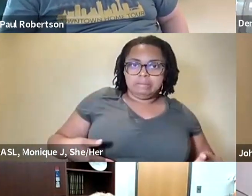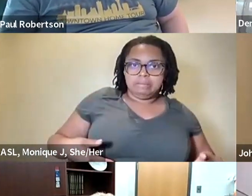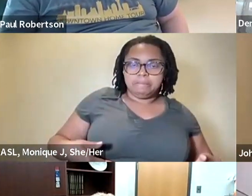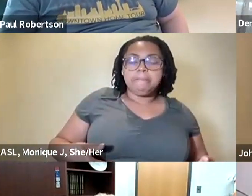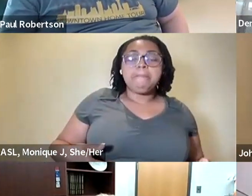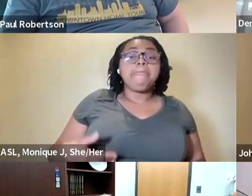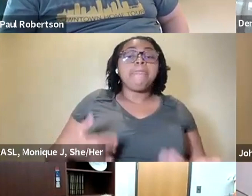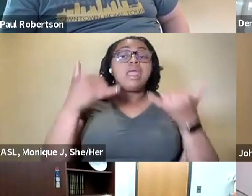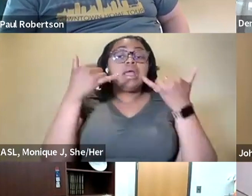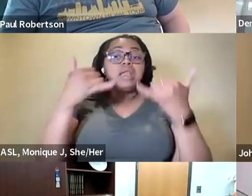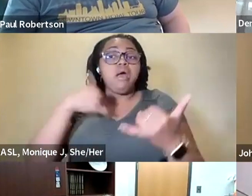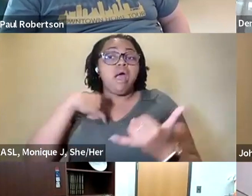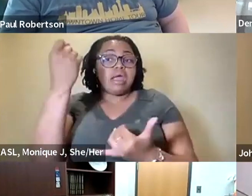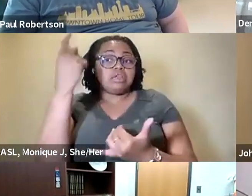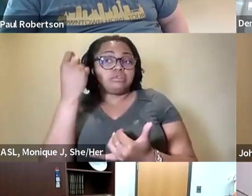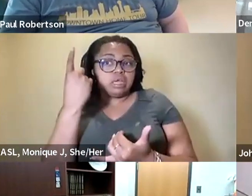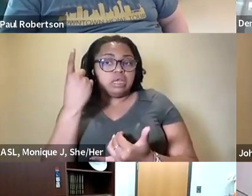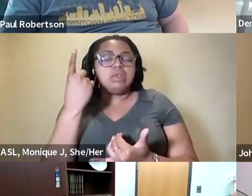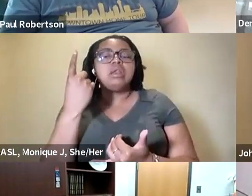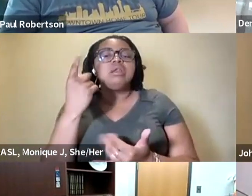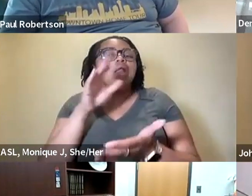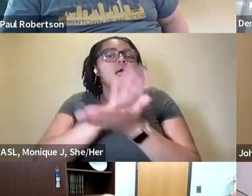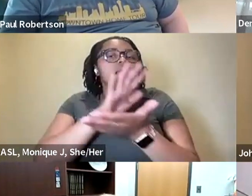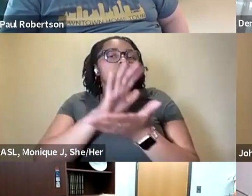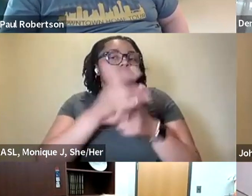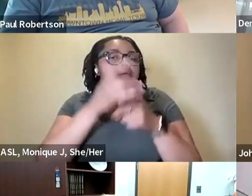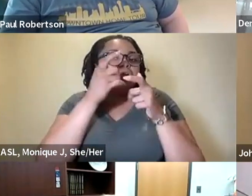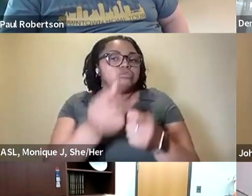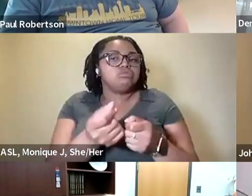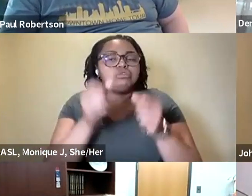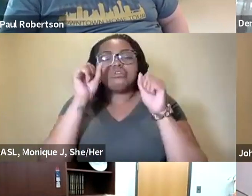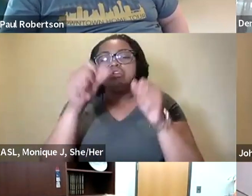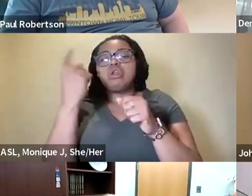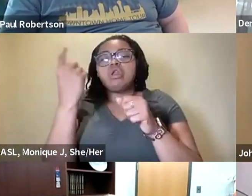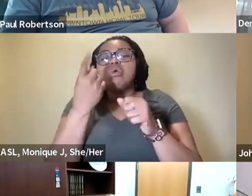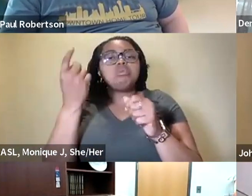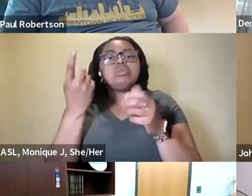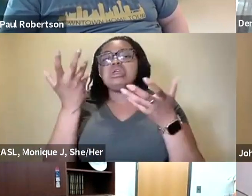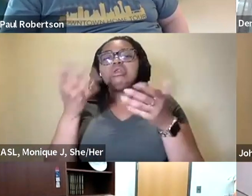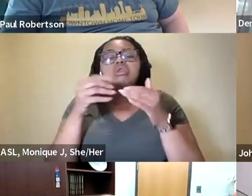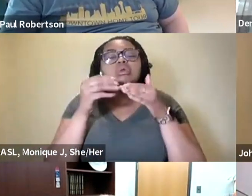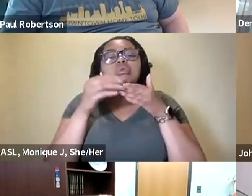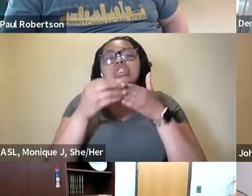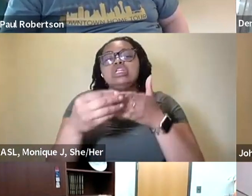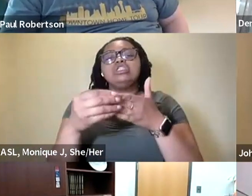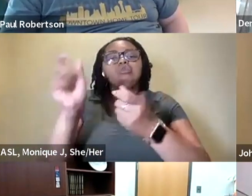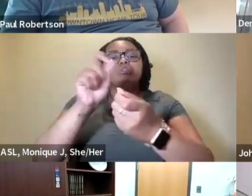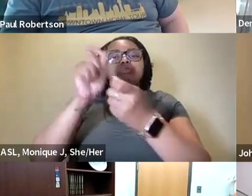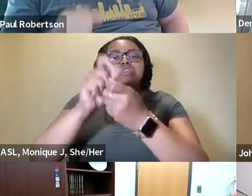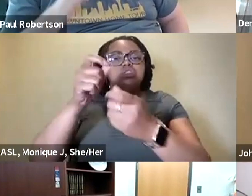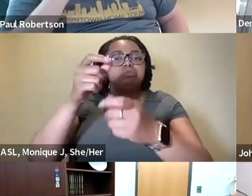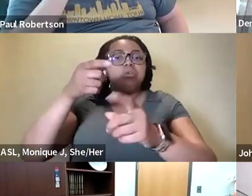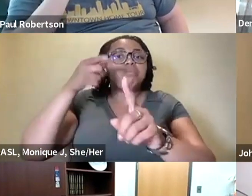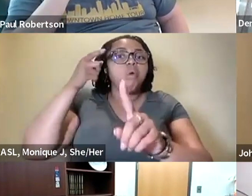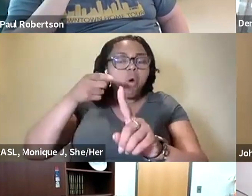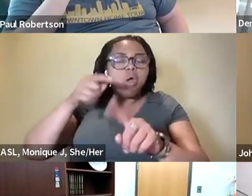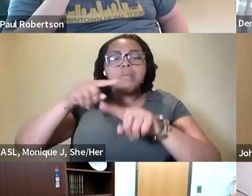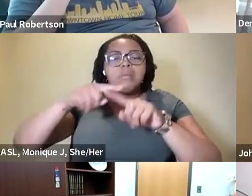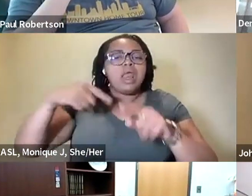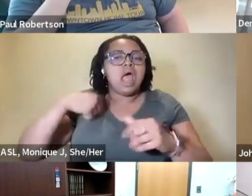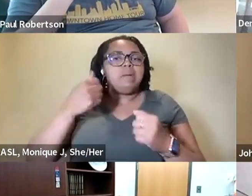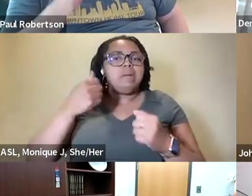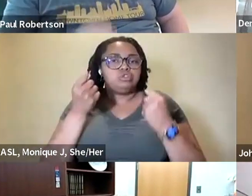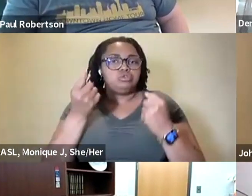Now, I understand, though, that, you know, academic interest can only take you so far. I'm a firm believer in the power of